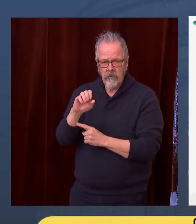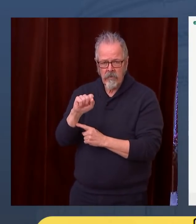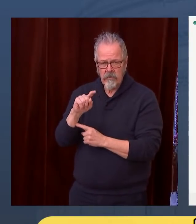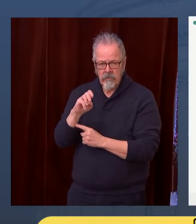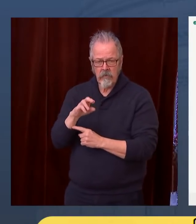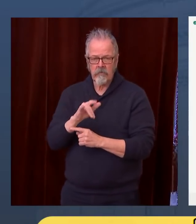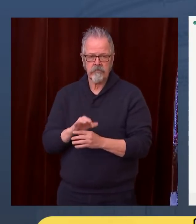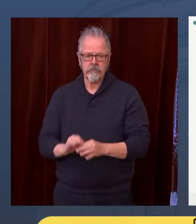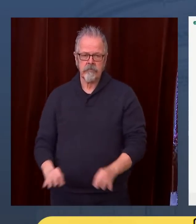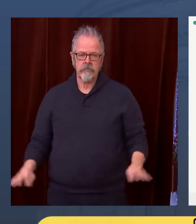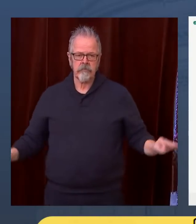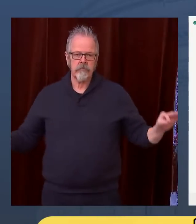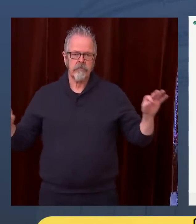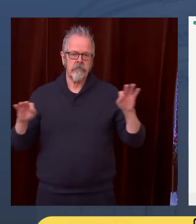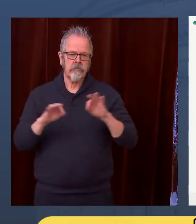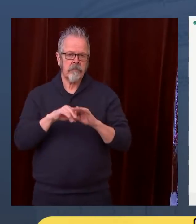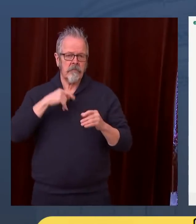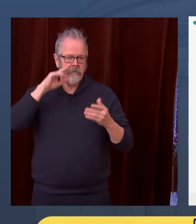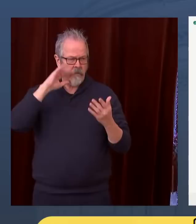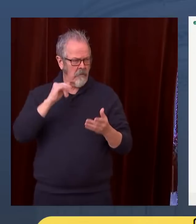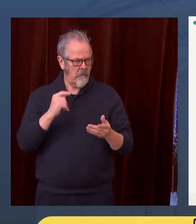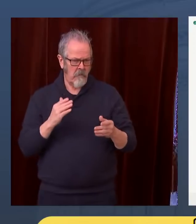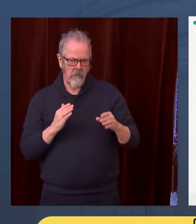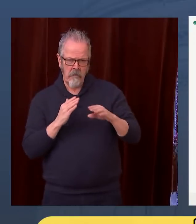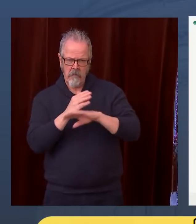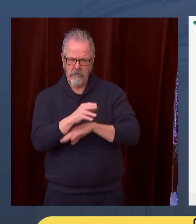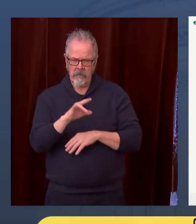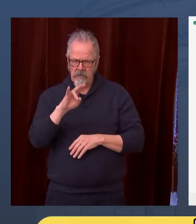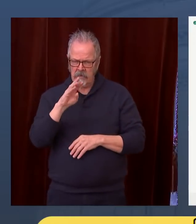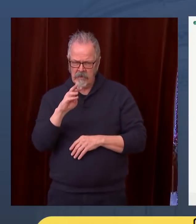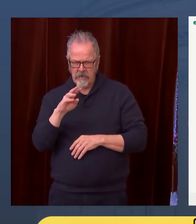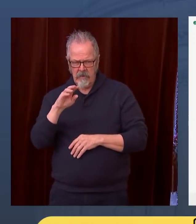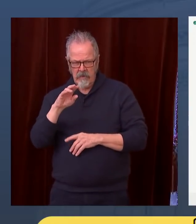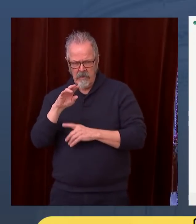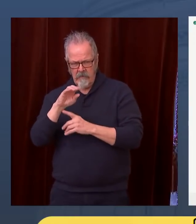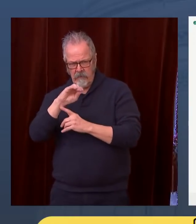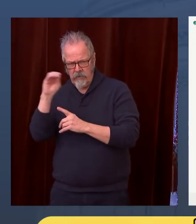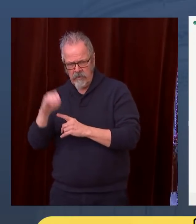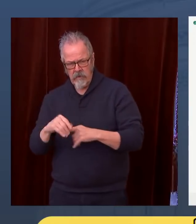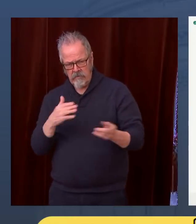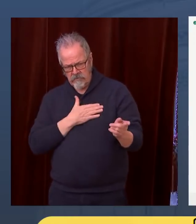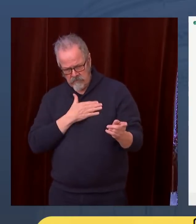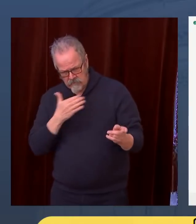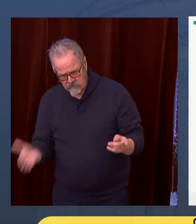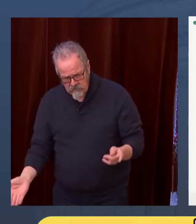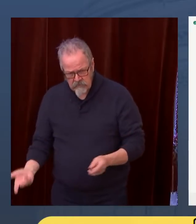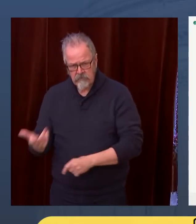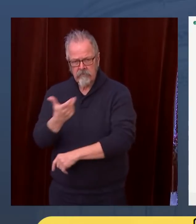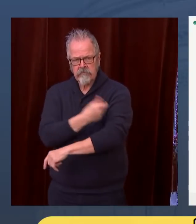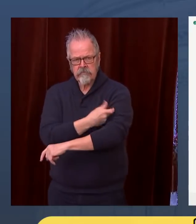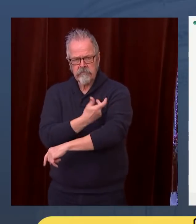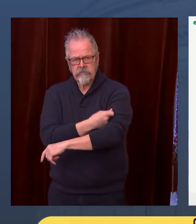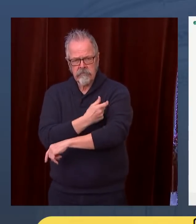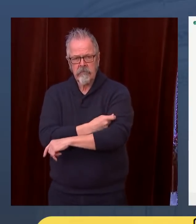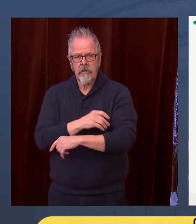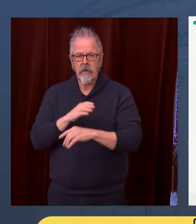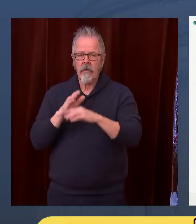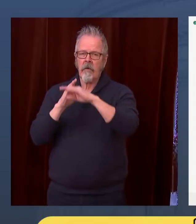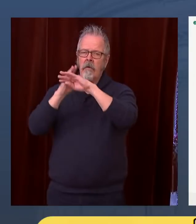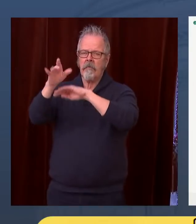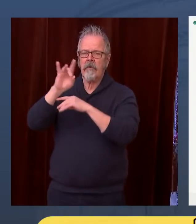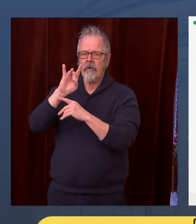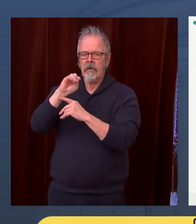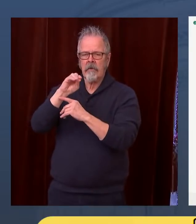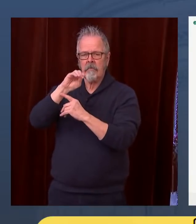72% of our population that's fully vaccinated and over 80% of our population that